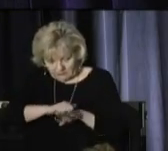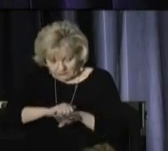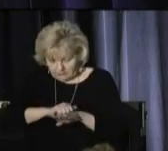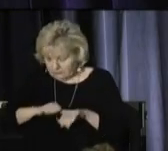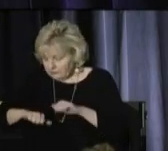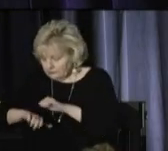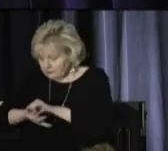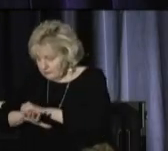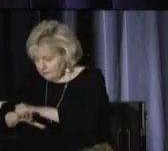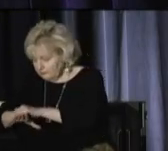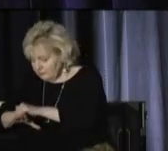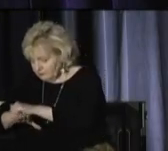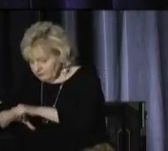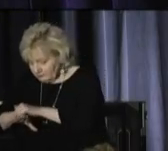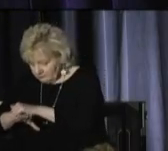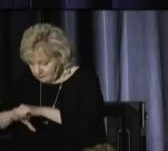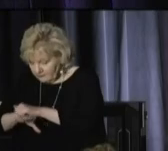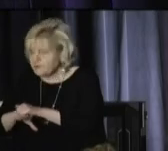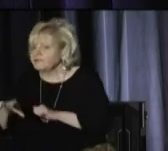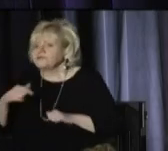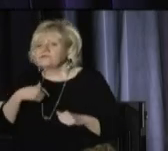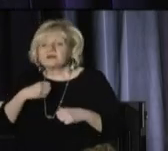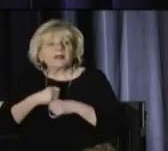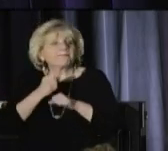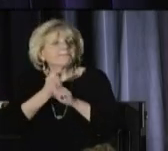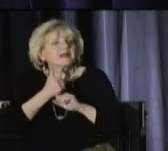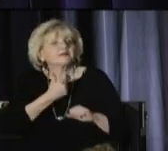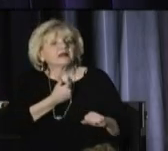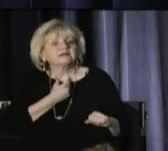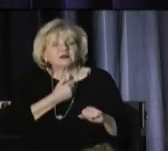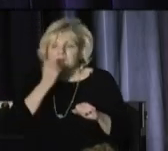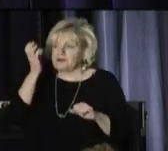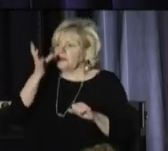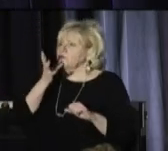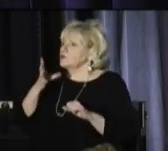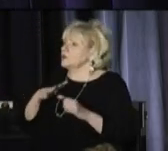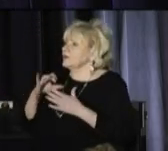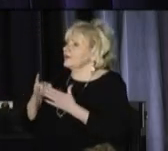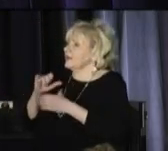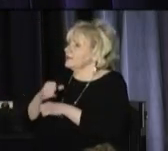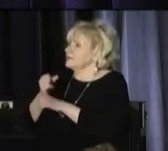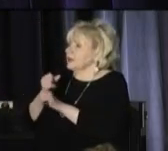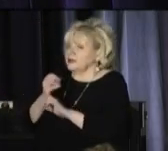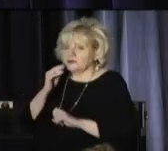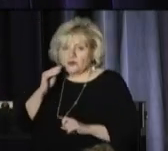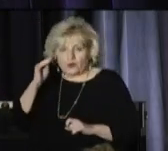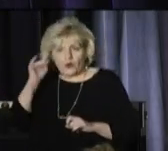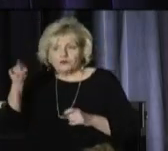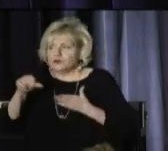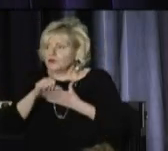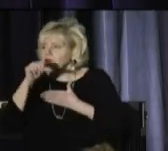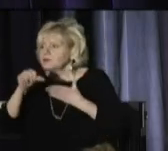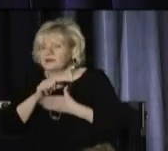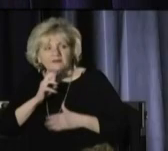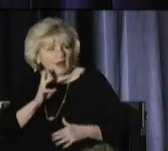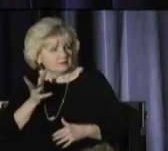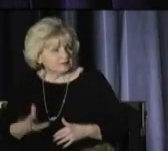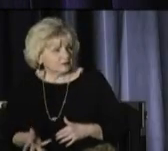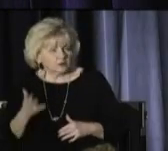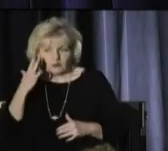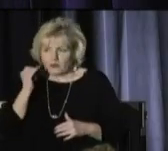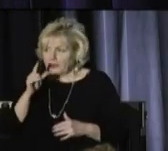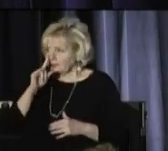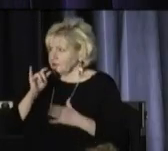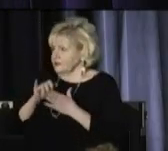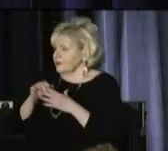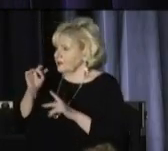malted, made myself a woman who unmakes home. You whittled me fine. So why the surprise that